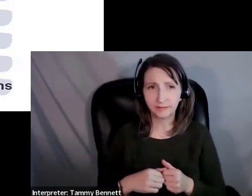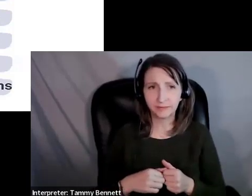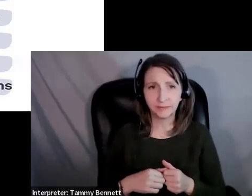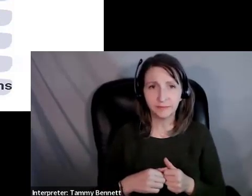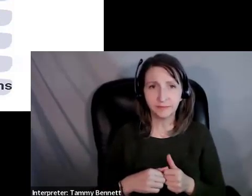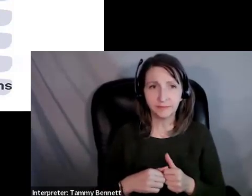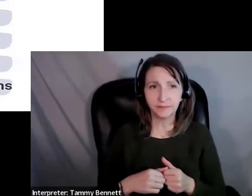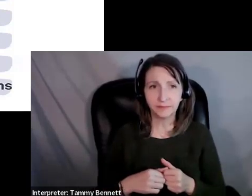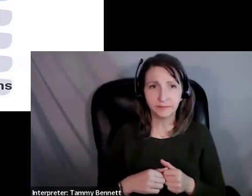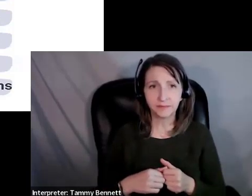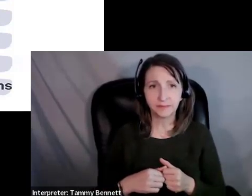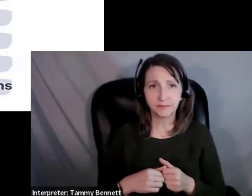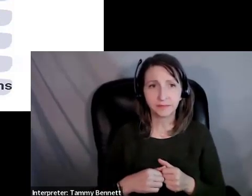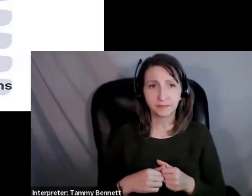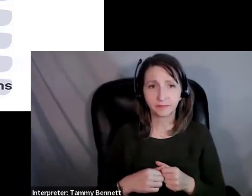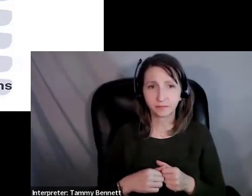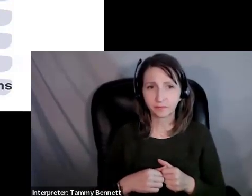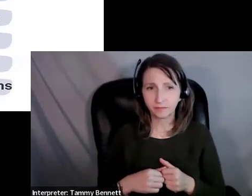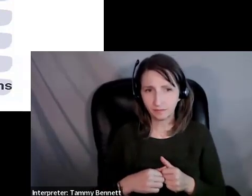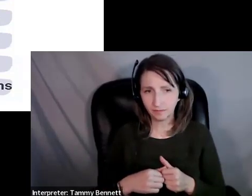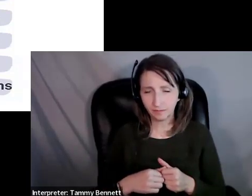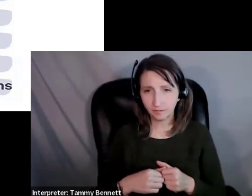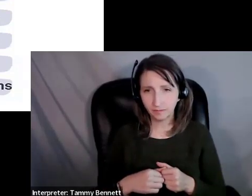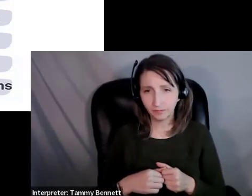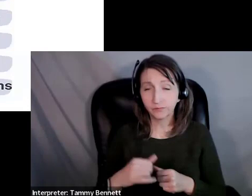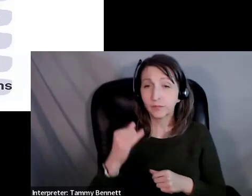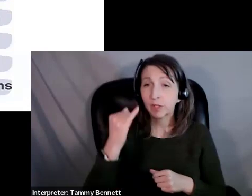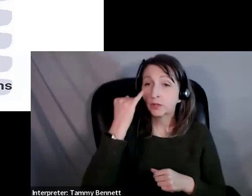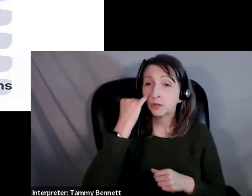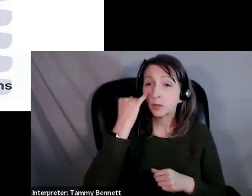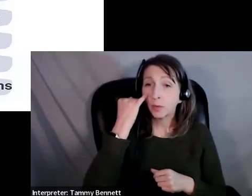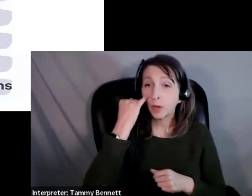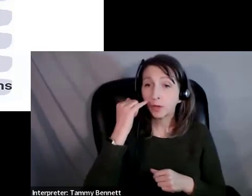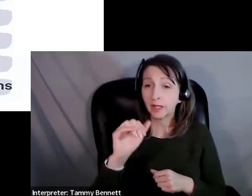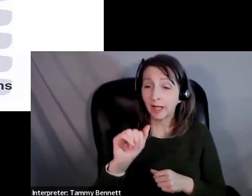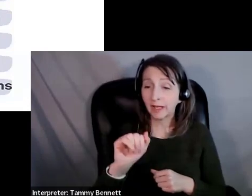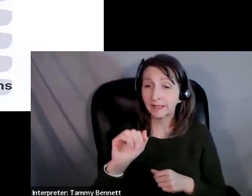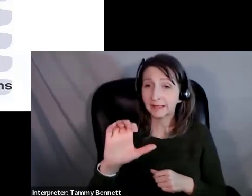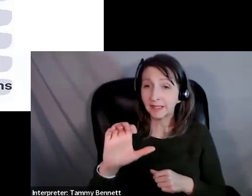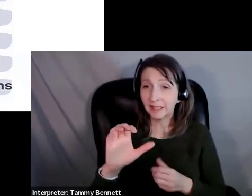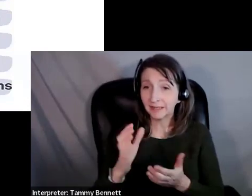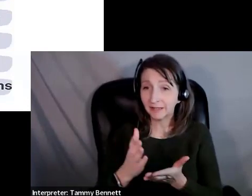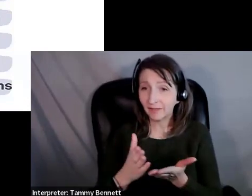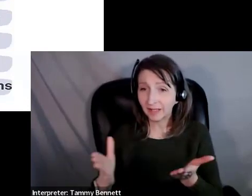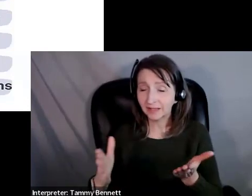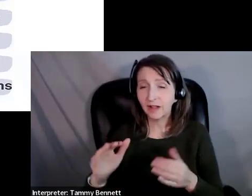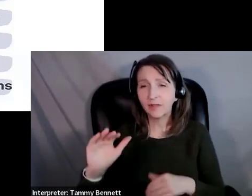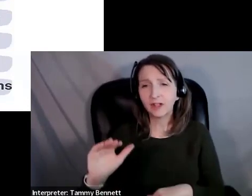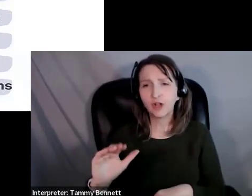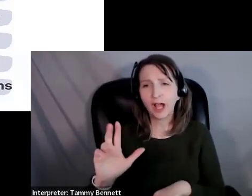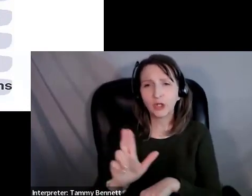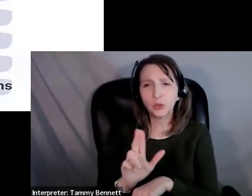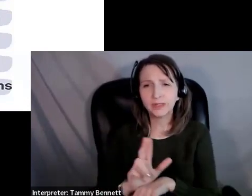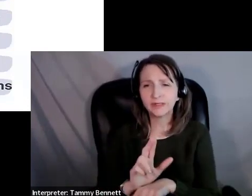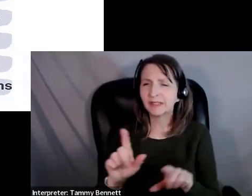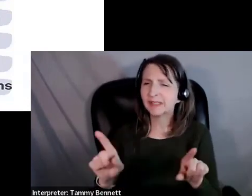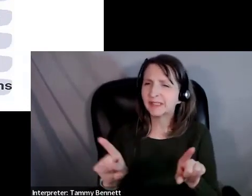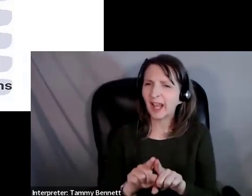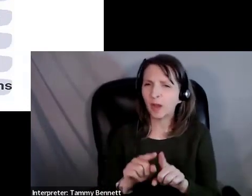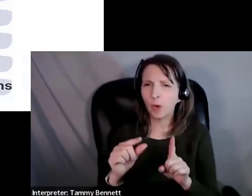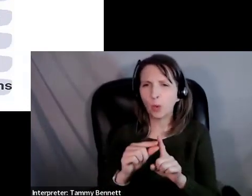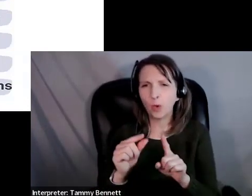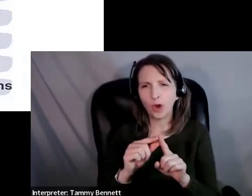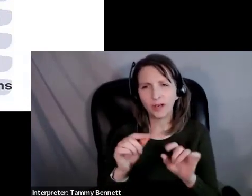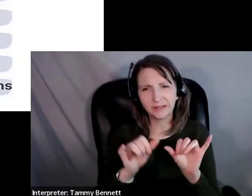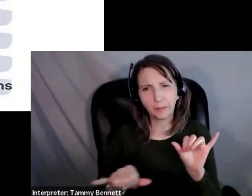And so what do you do when a child's repeating or using the same words on their AEC device during an activity? So again, keeping it